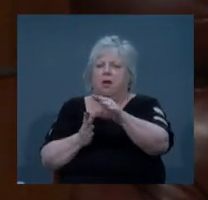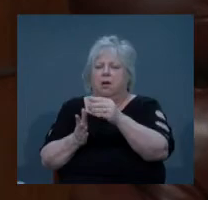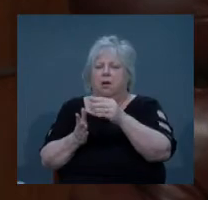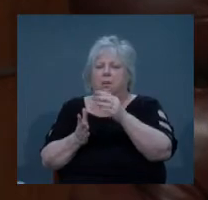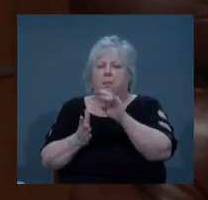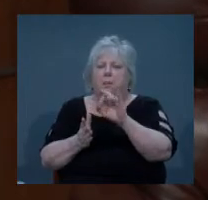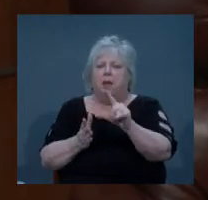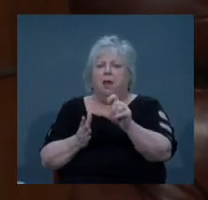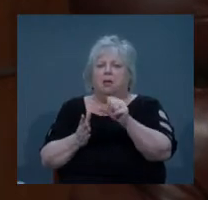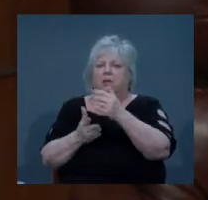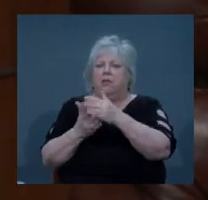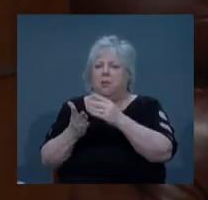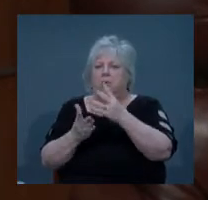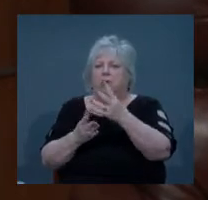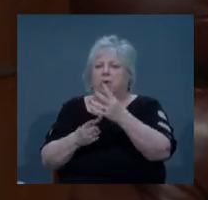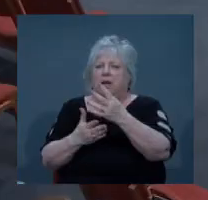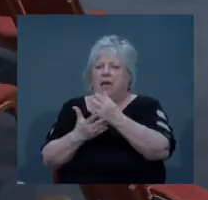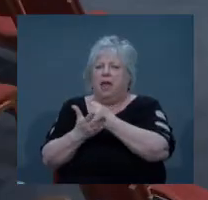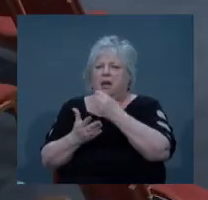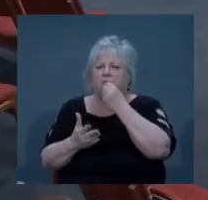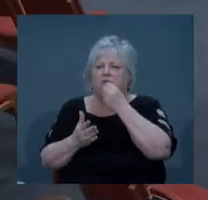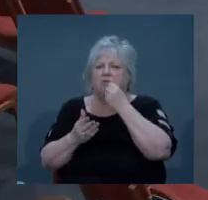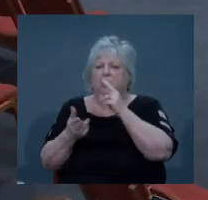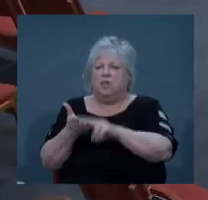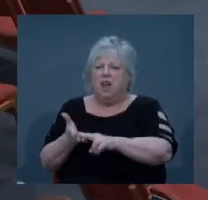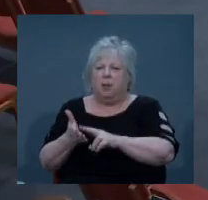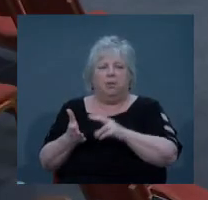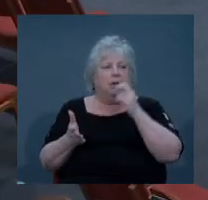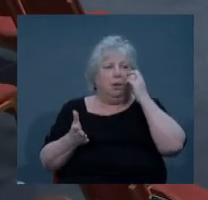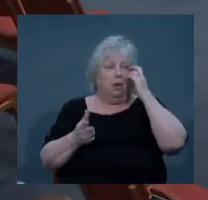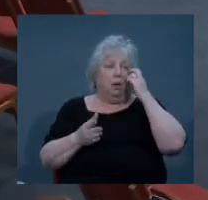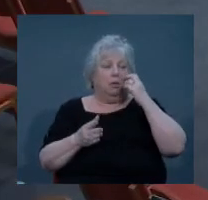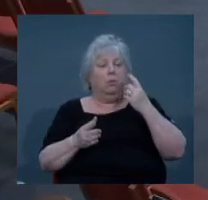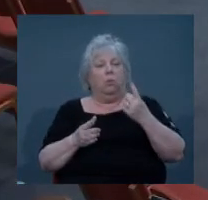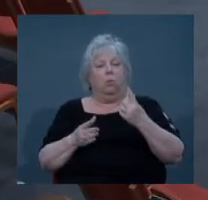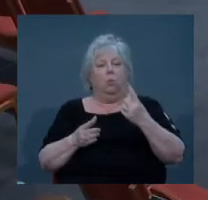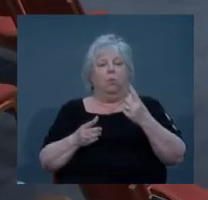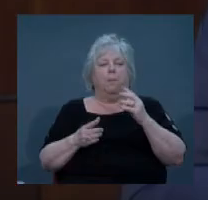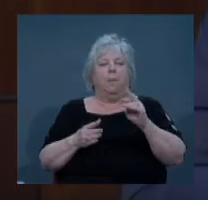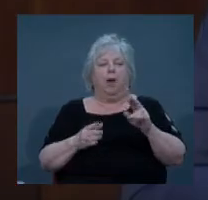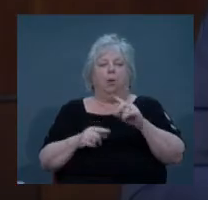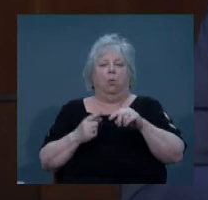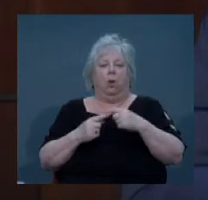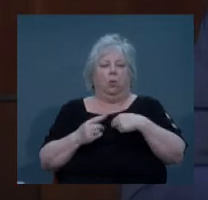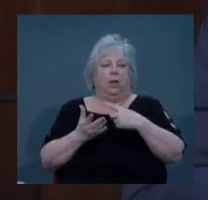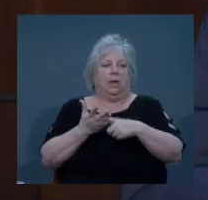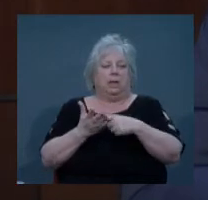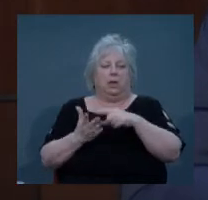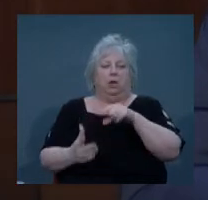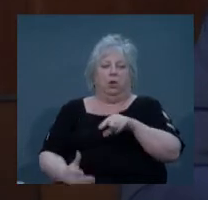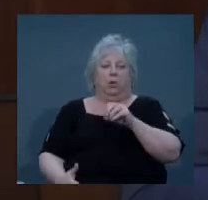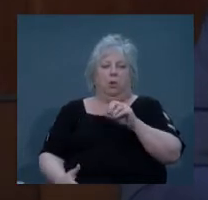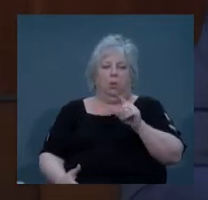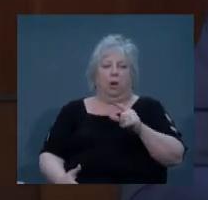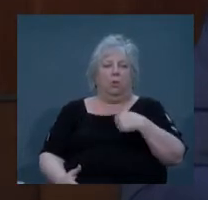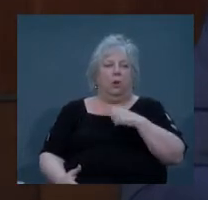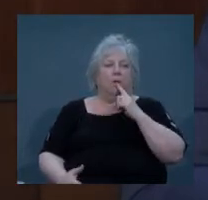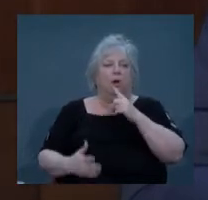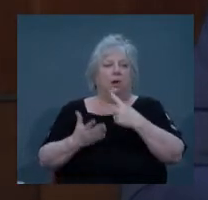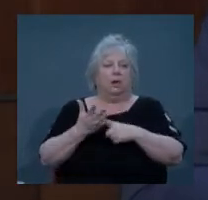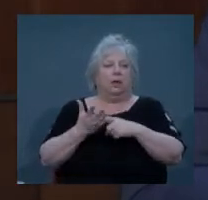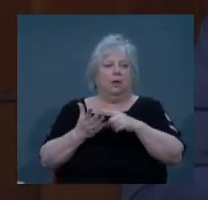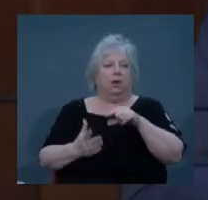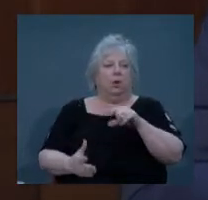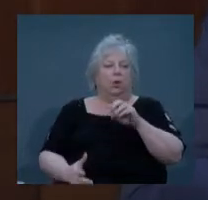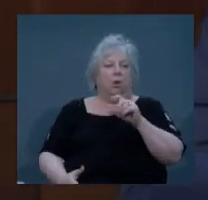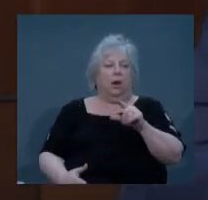stamps. And so, again, one, I want to make sure you're aware, when we discuss quality of life, we are discussing quality